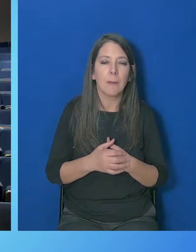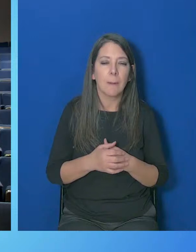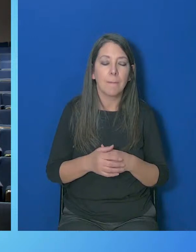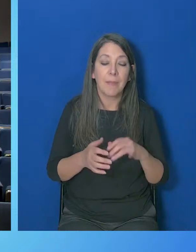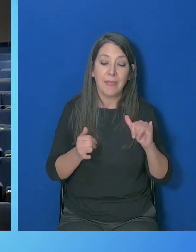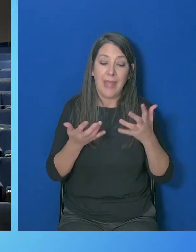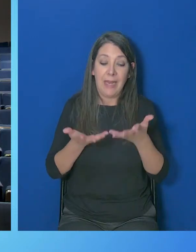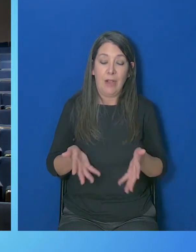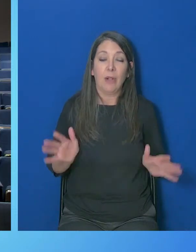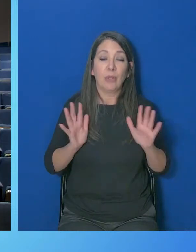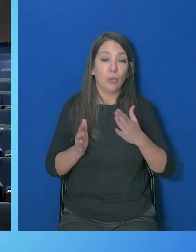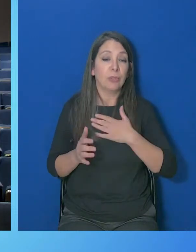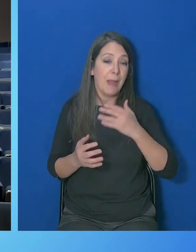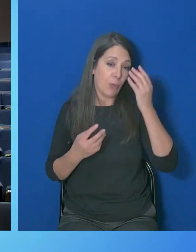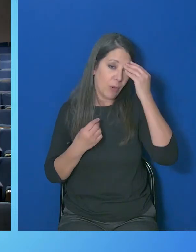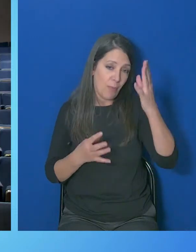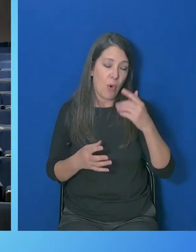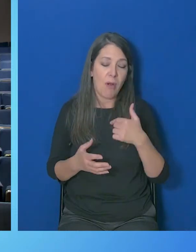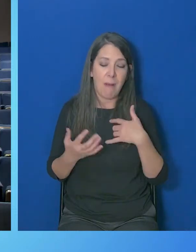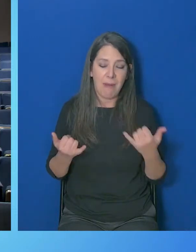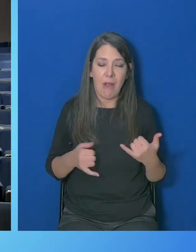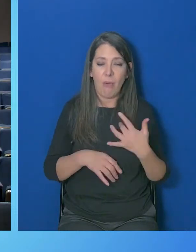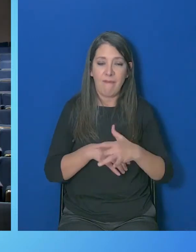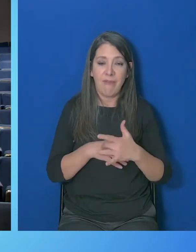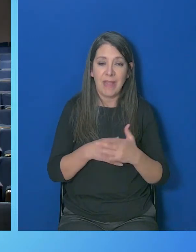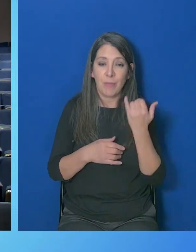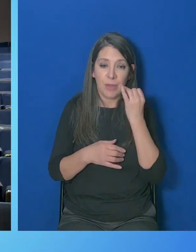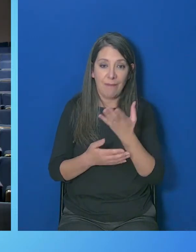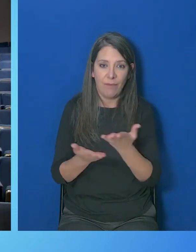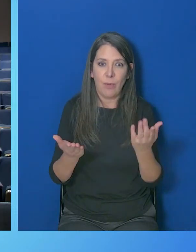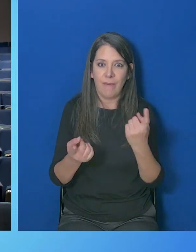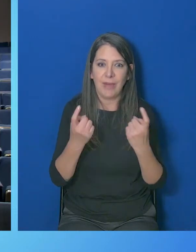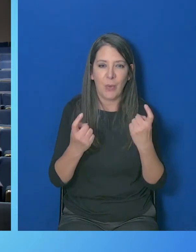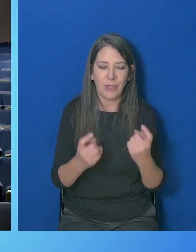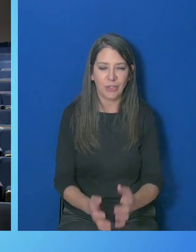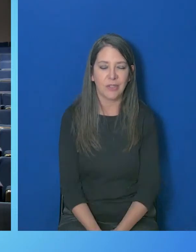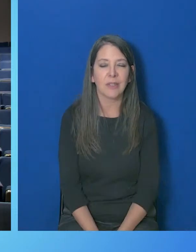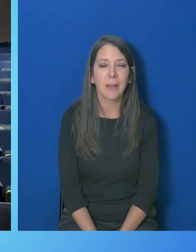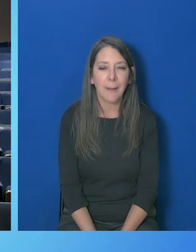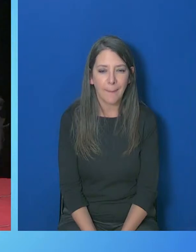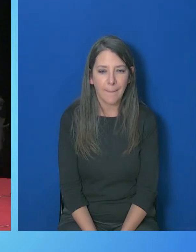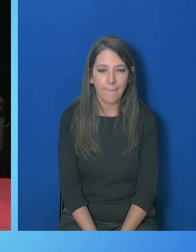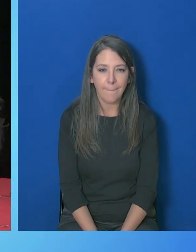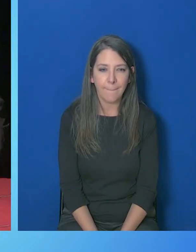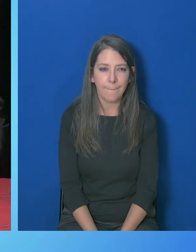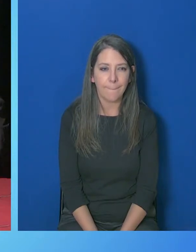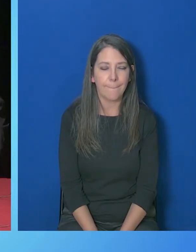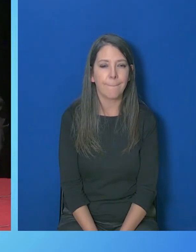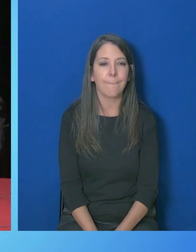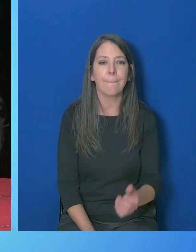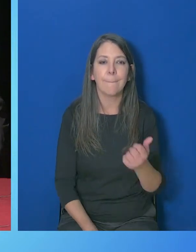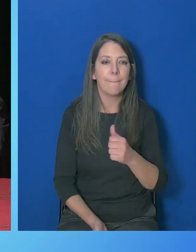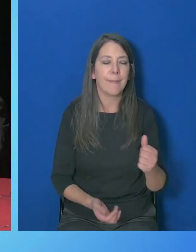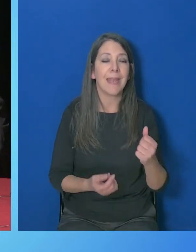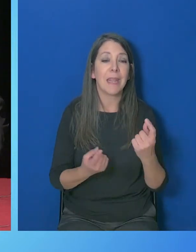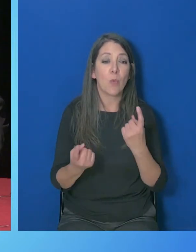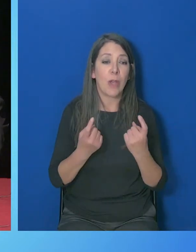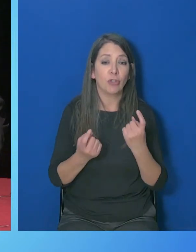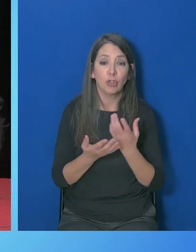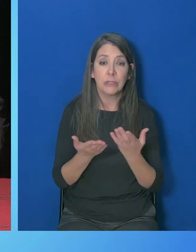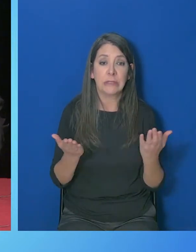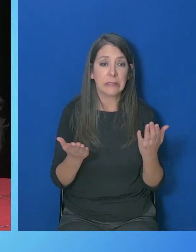This concludes my report, and I'm available for any questions. Thank you, Kim. Any questions?